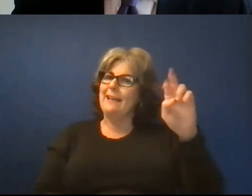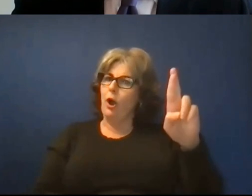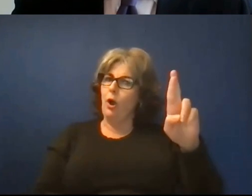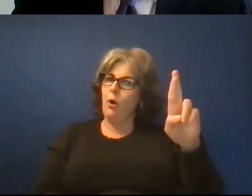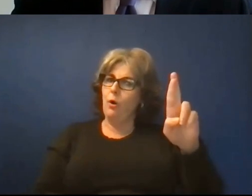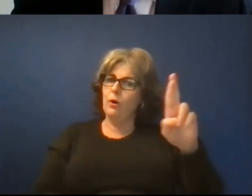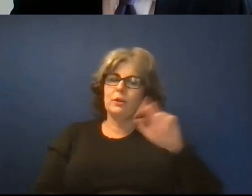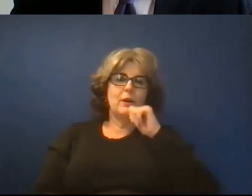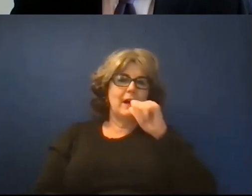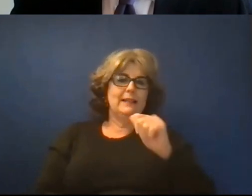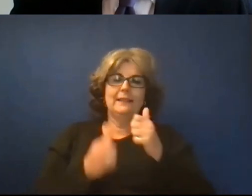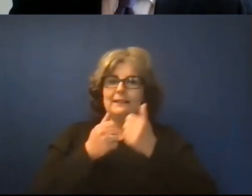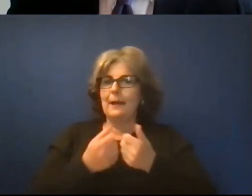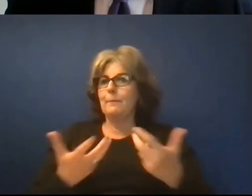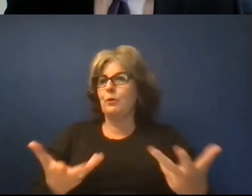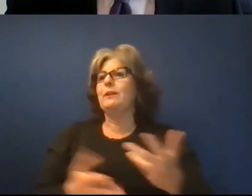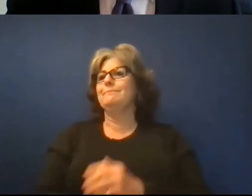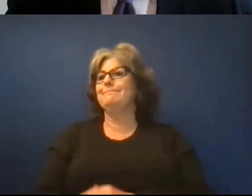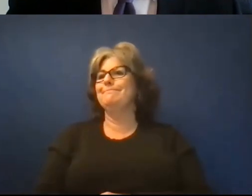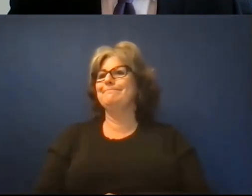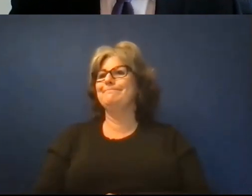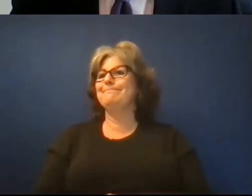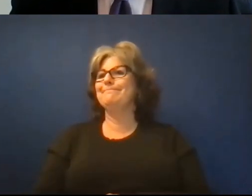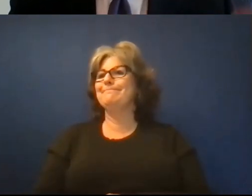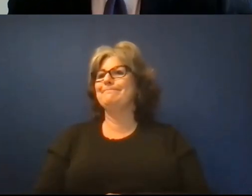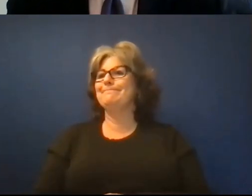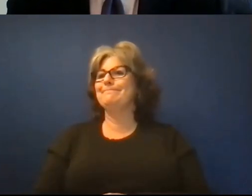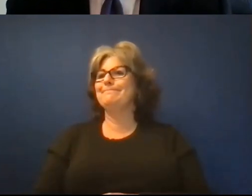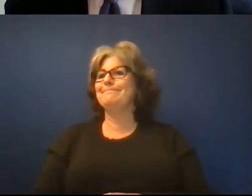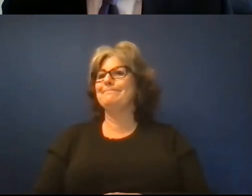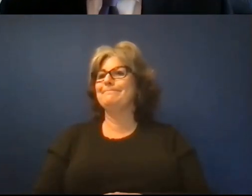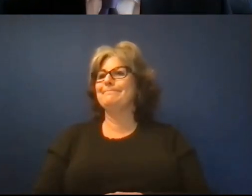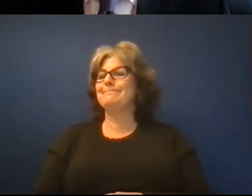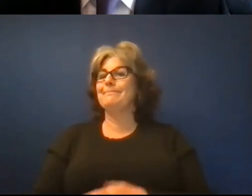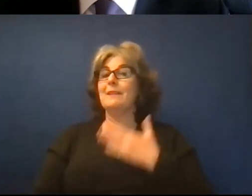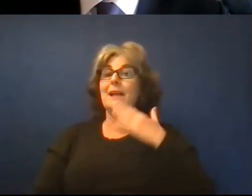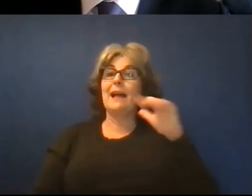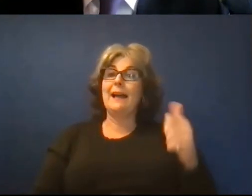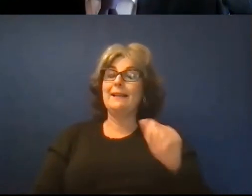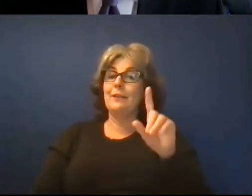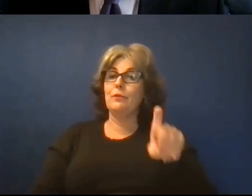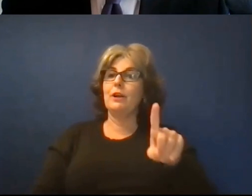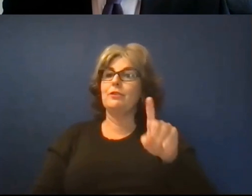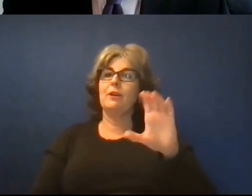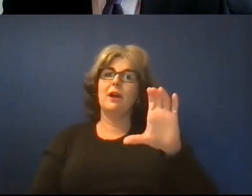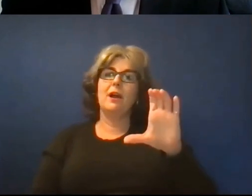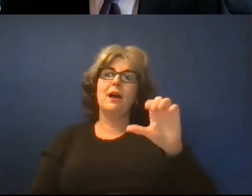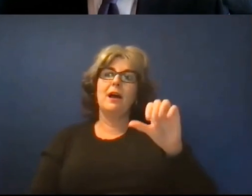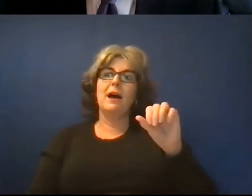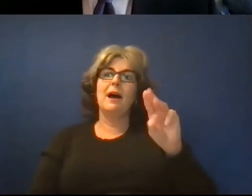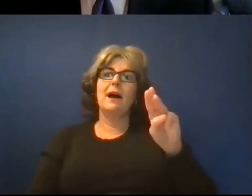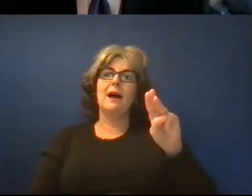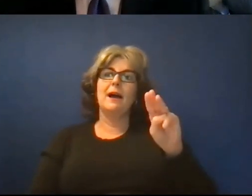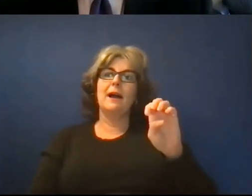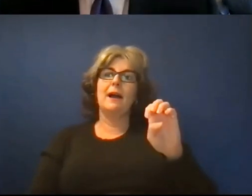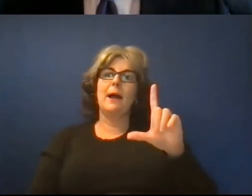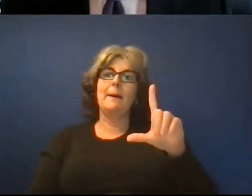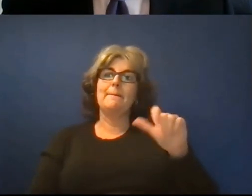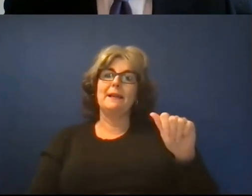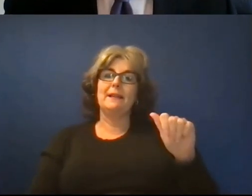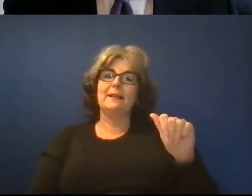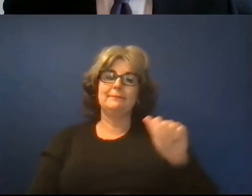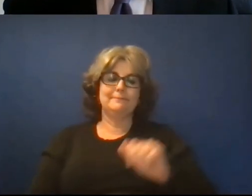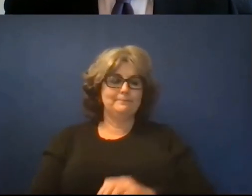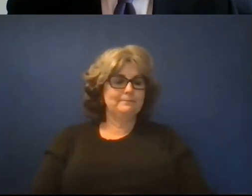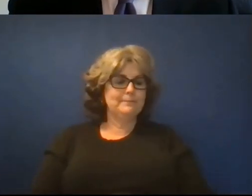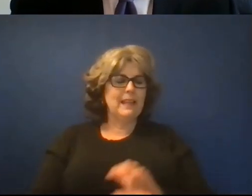not burn out at bedside. Thank you very much. I'll ask another good question from Camila Jimenez. I'll ask it to Nurse Tenner.